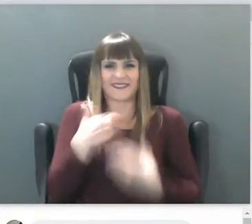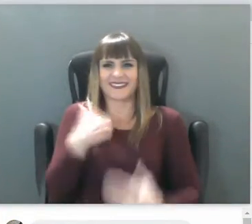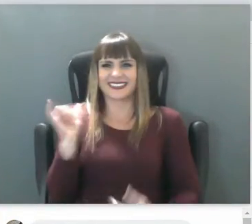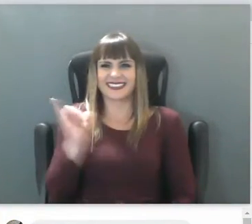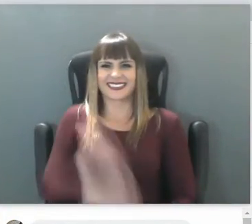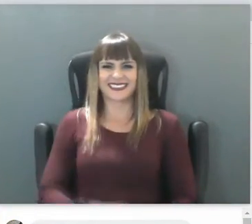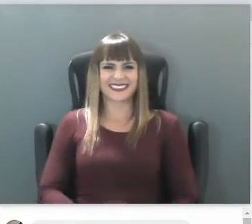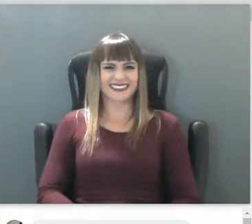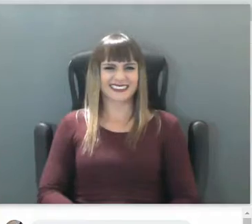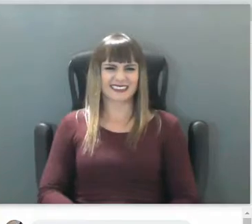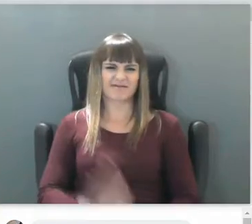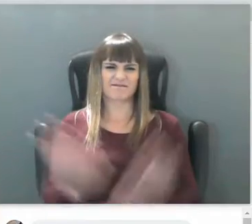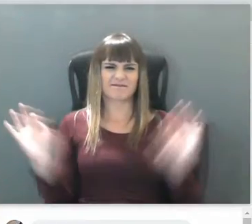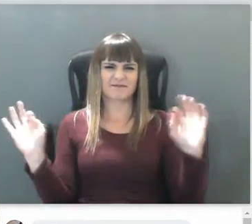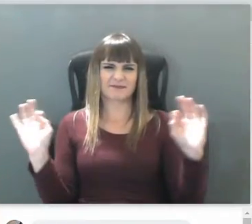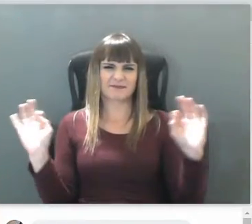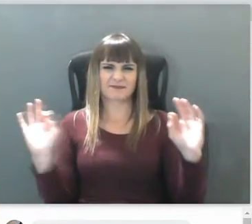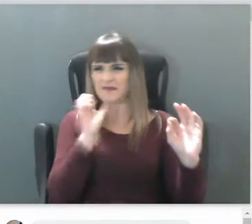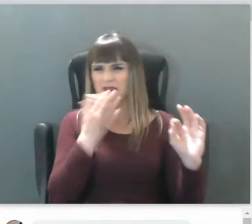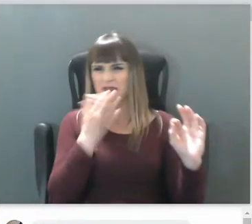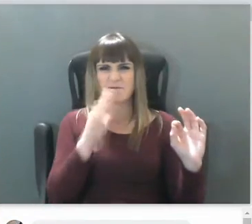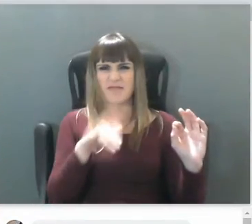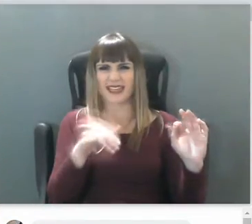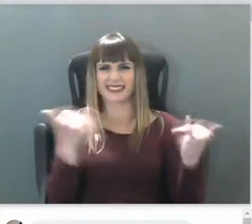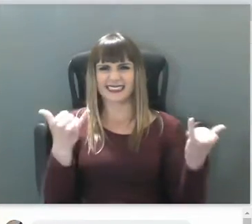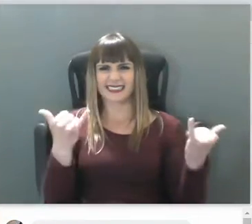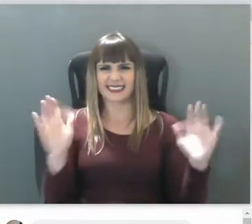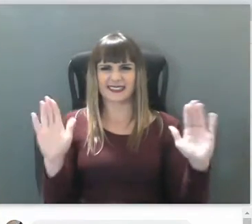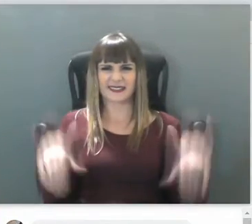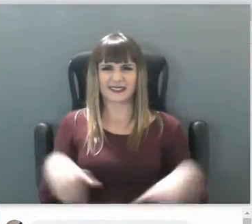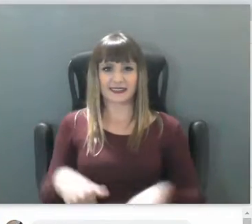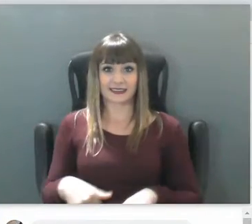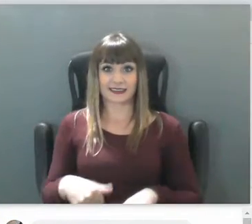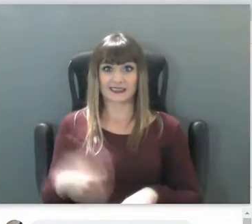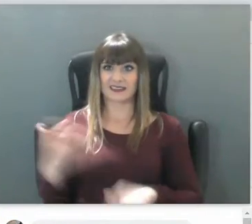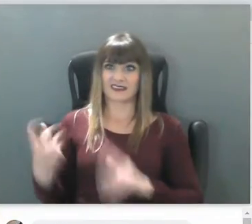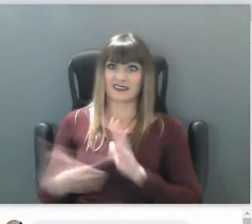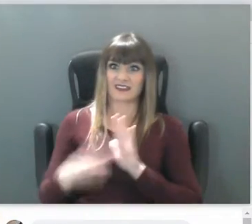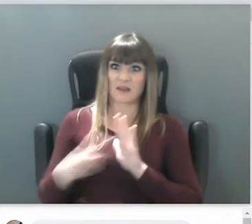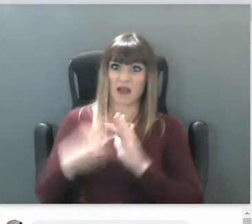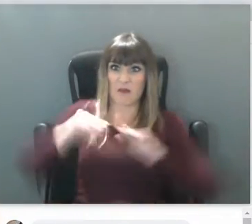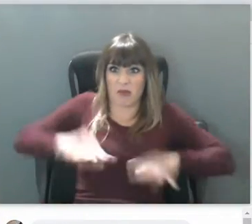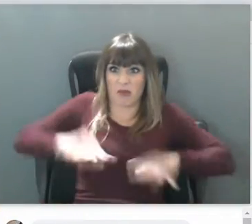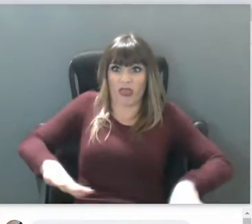sure do. Not too bad today, actually. It usually somehow ends up on my pants and my legs.